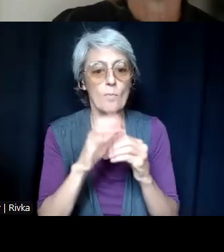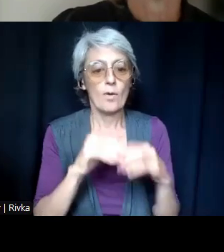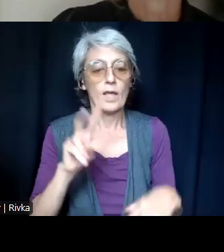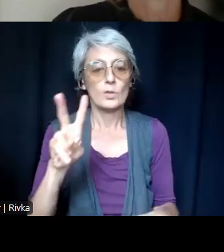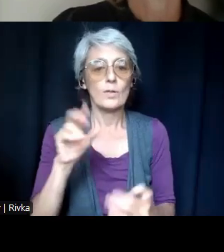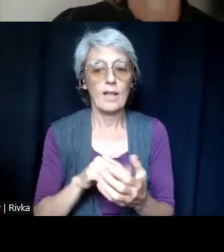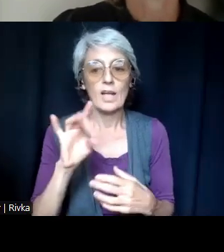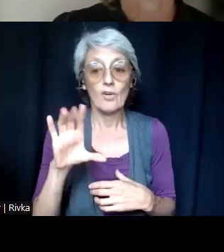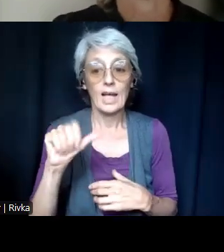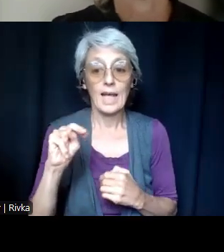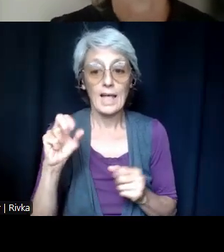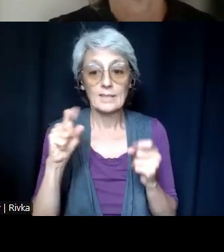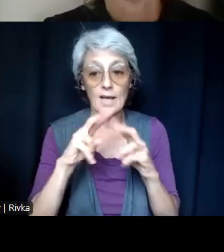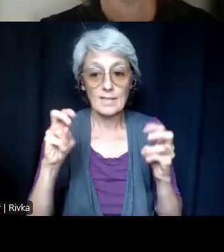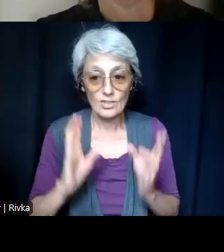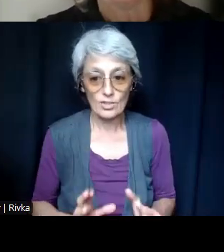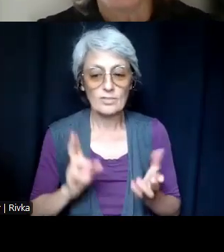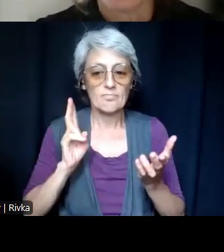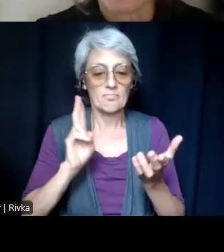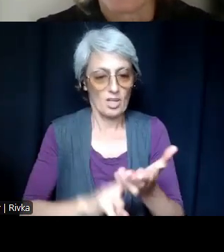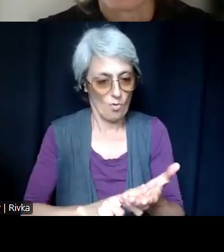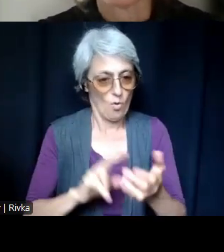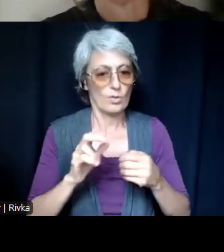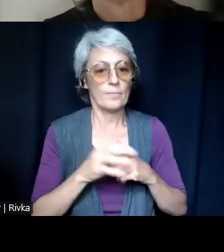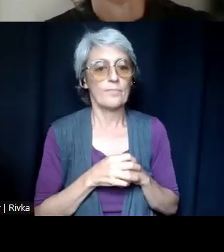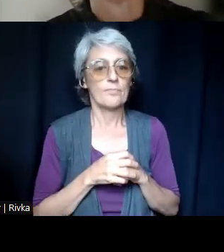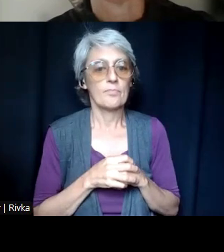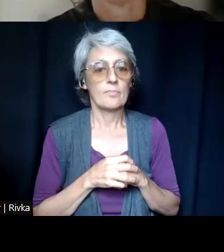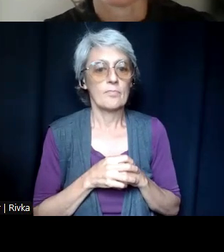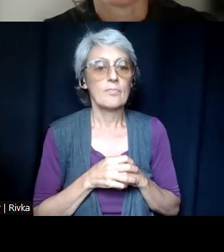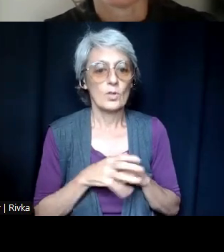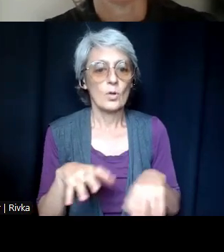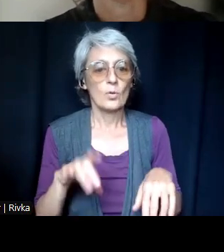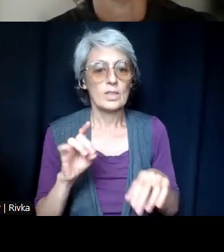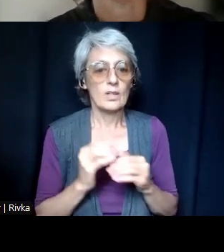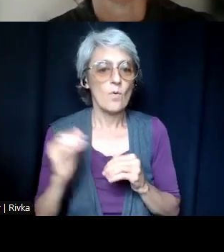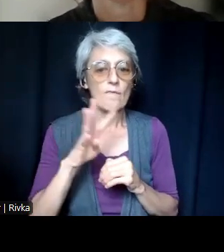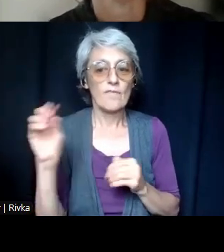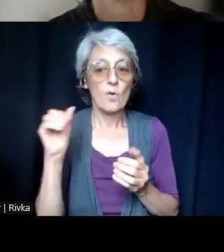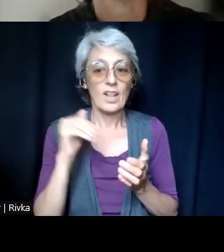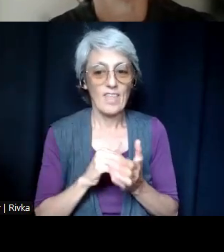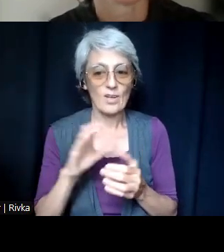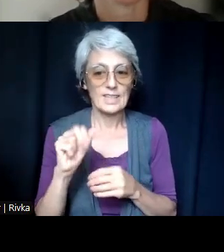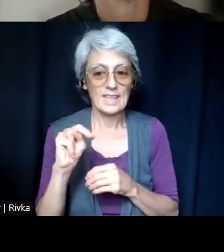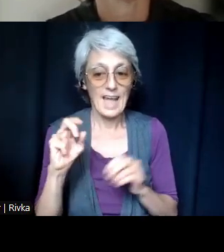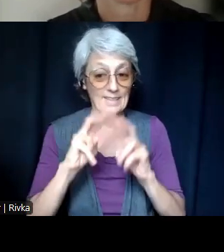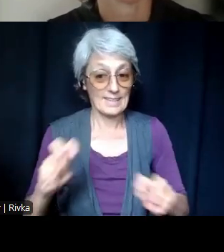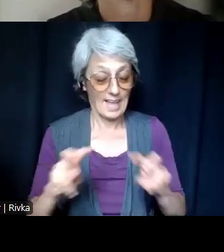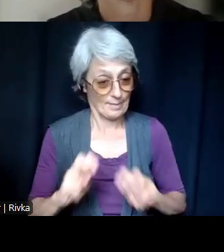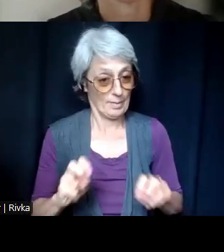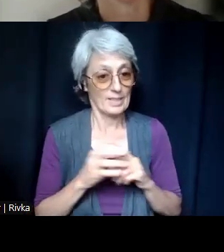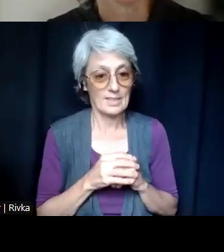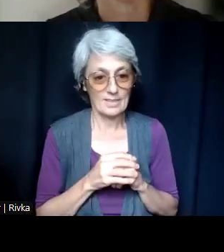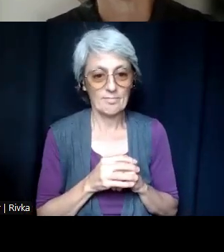assessors and conducted over 40,000 initial CANs assessments. So this was, again, a big kind